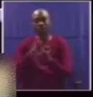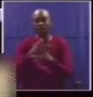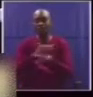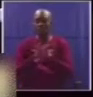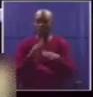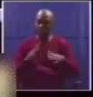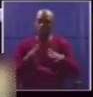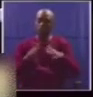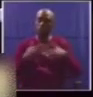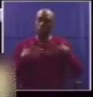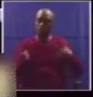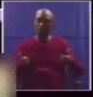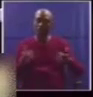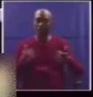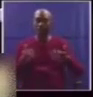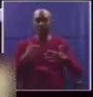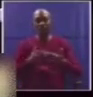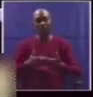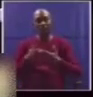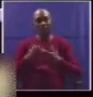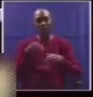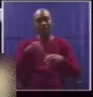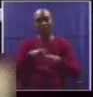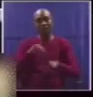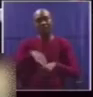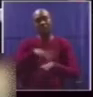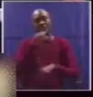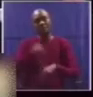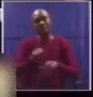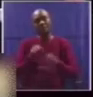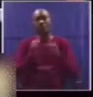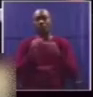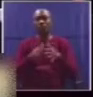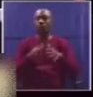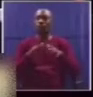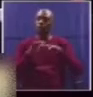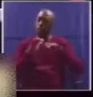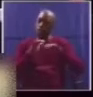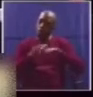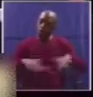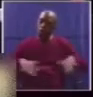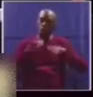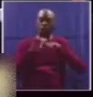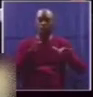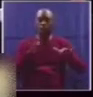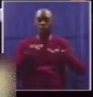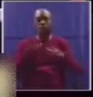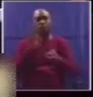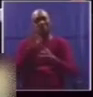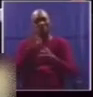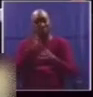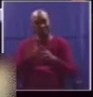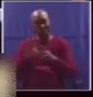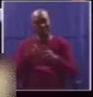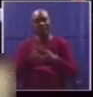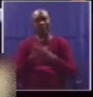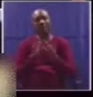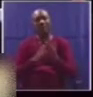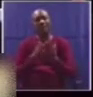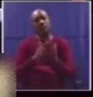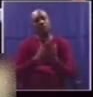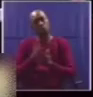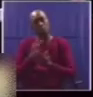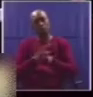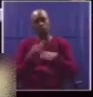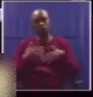care service in South Africa for all people in accordance in the right to health